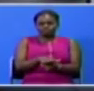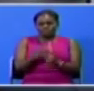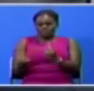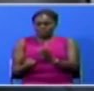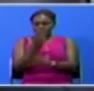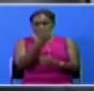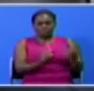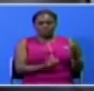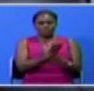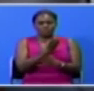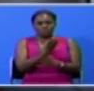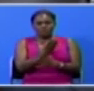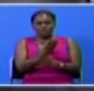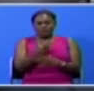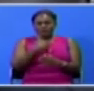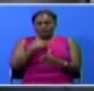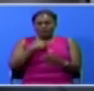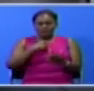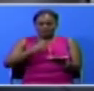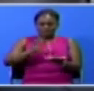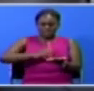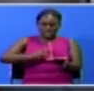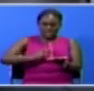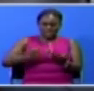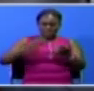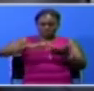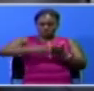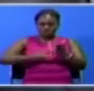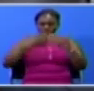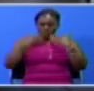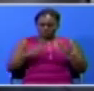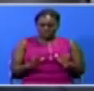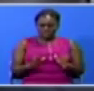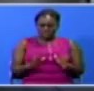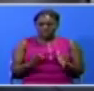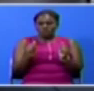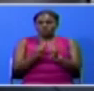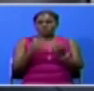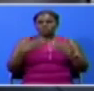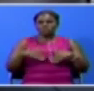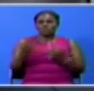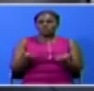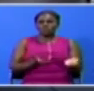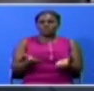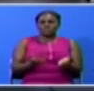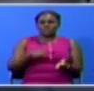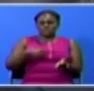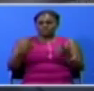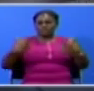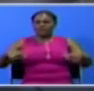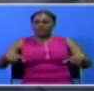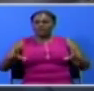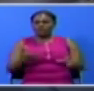Producers have already been signing contracts with the buyers, with the packers. What we have done is just to allow